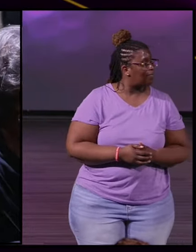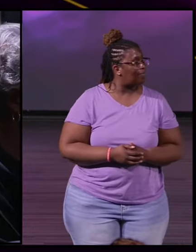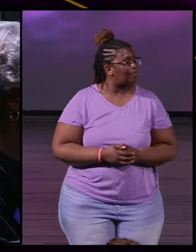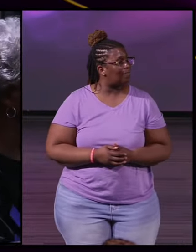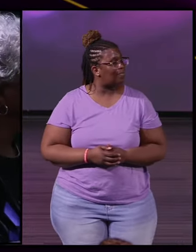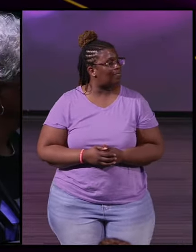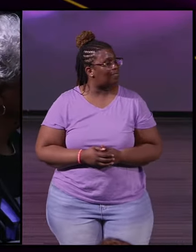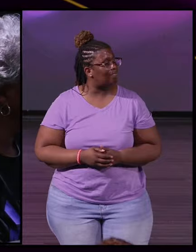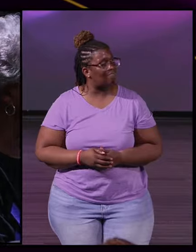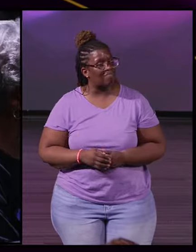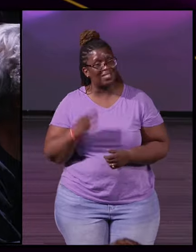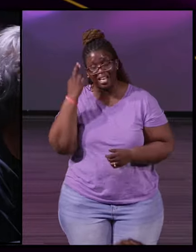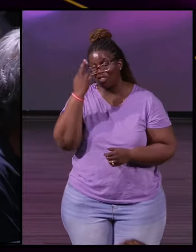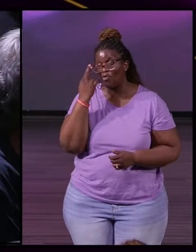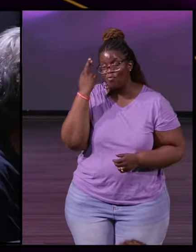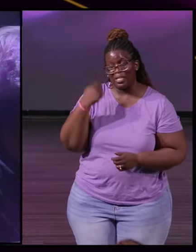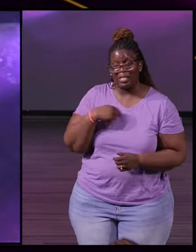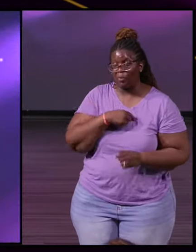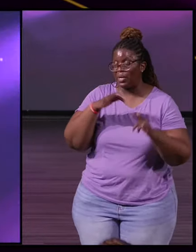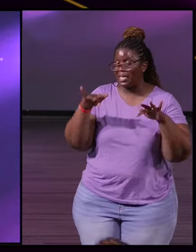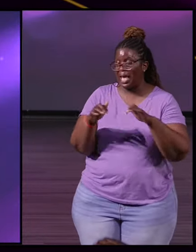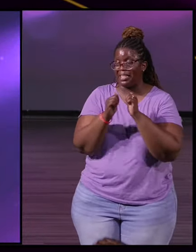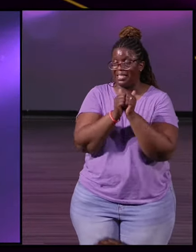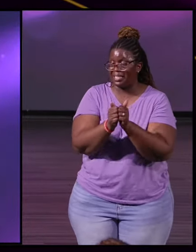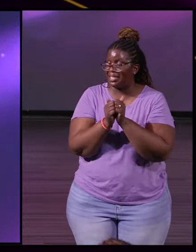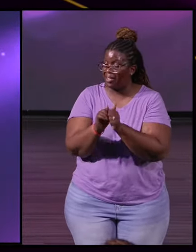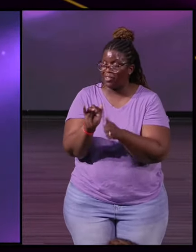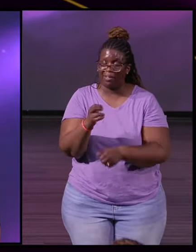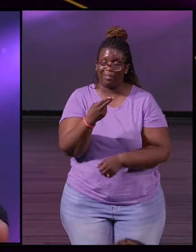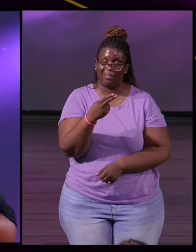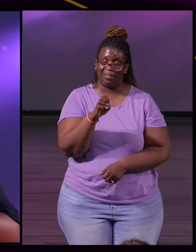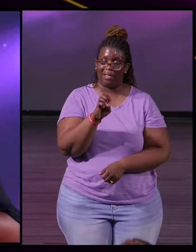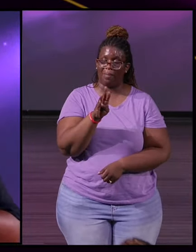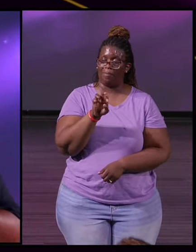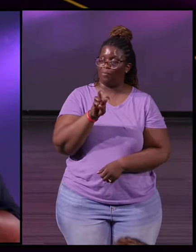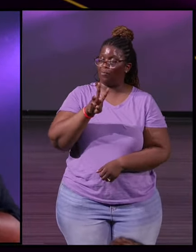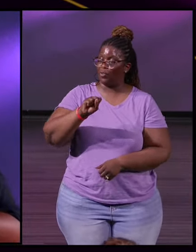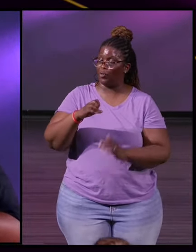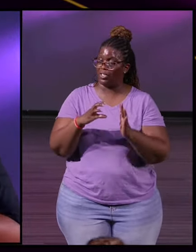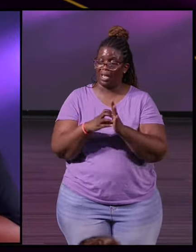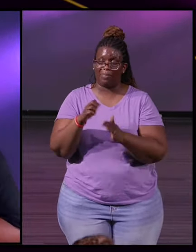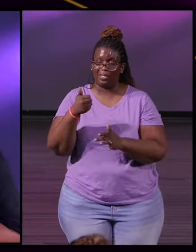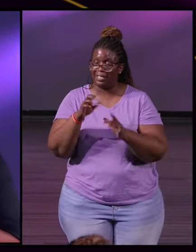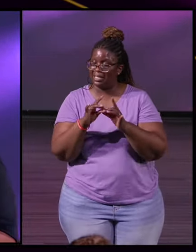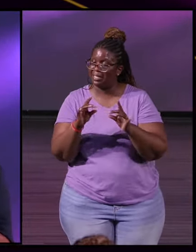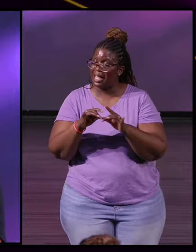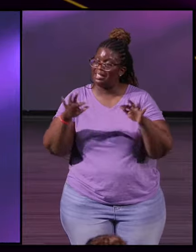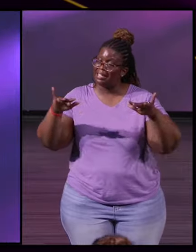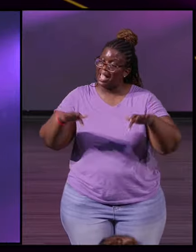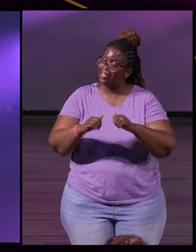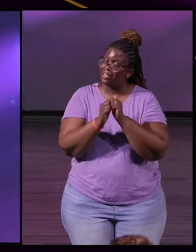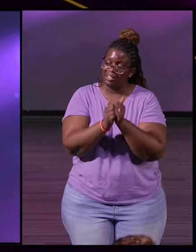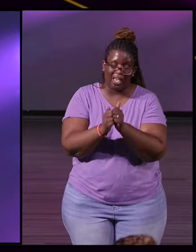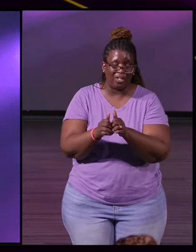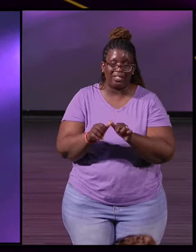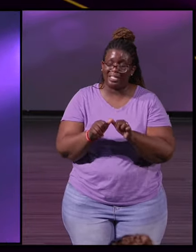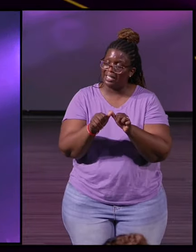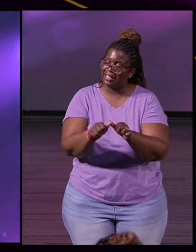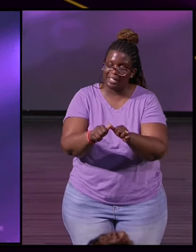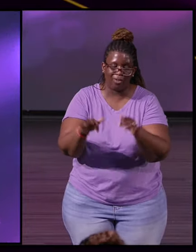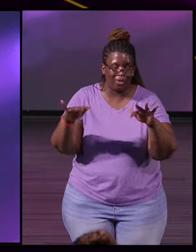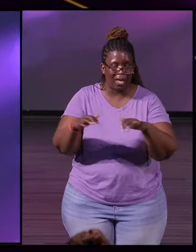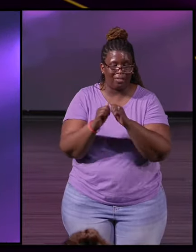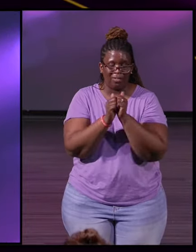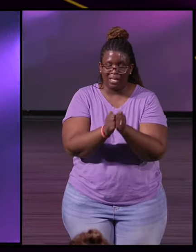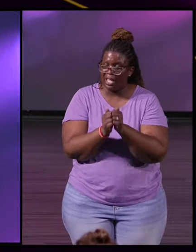And so that's why we can get together, as Hebrews chapter 10 said, gathering together, never stopping to gather together and